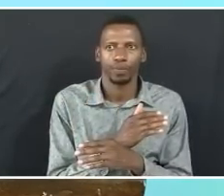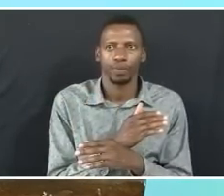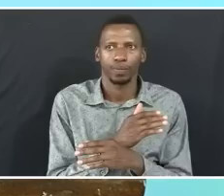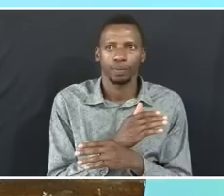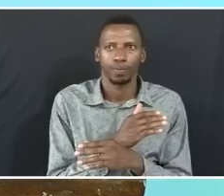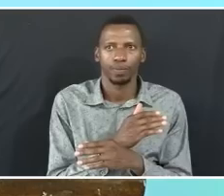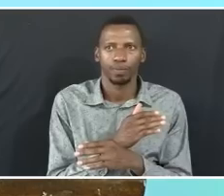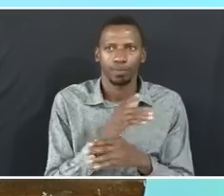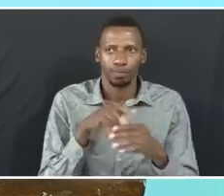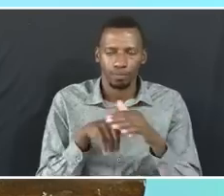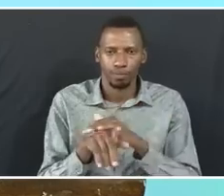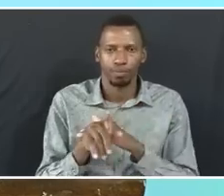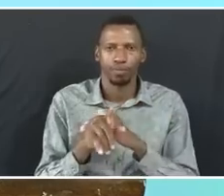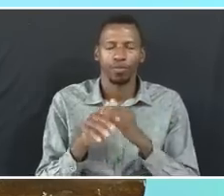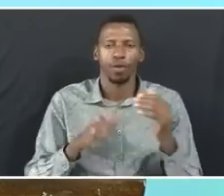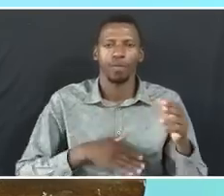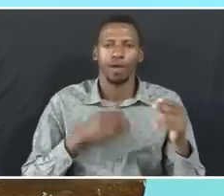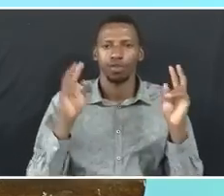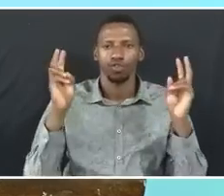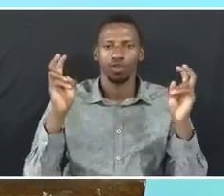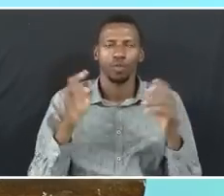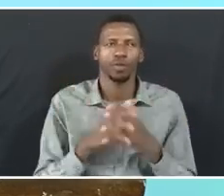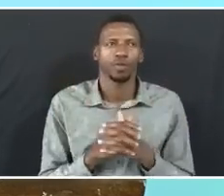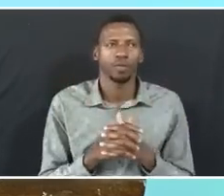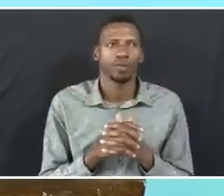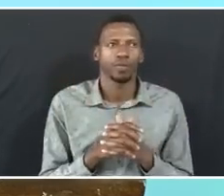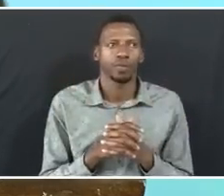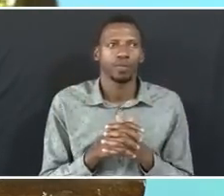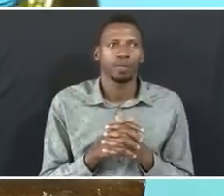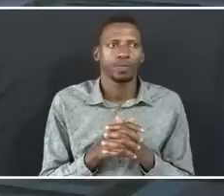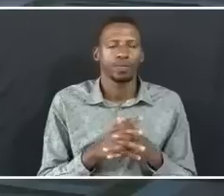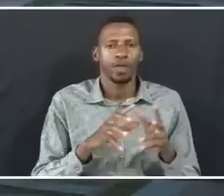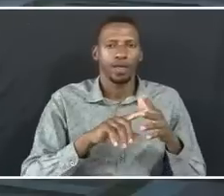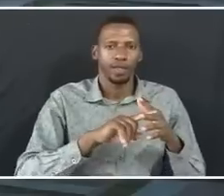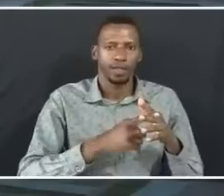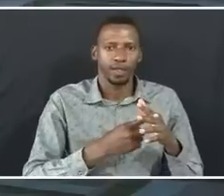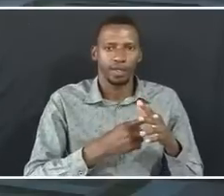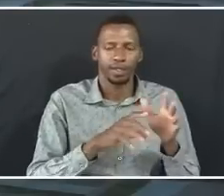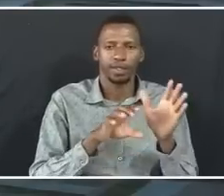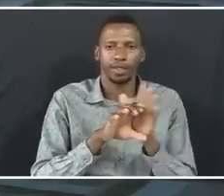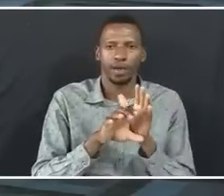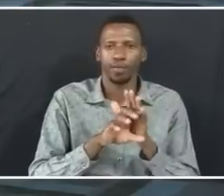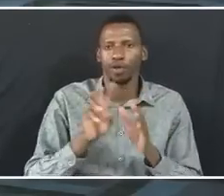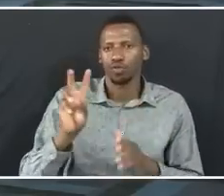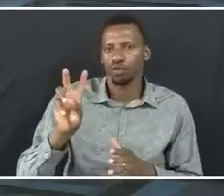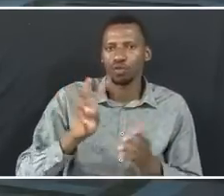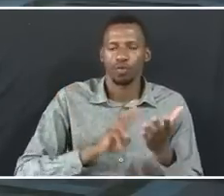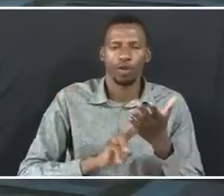what I want to discuss. But let us go to Genesis chapter 2, verse 18.